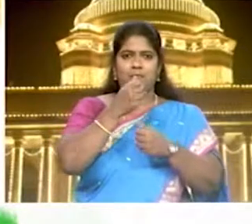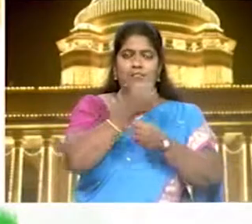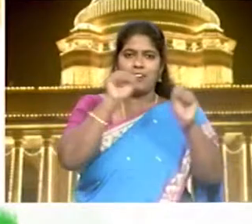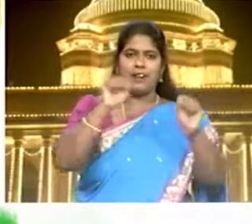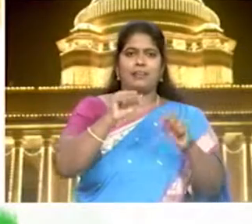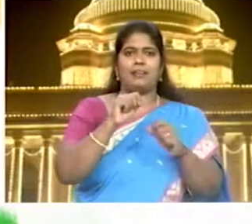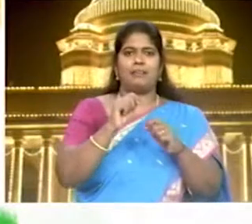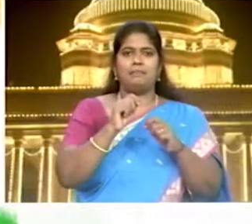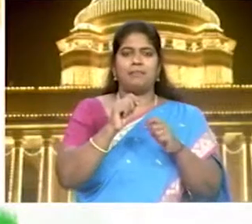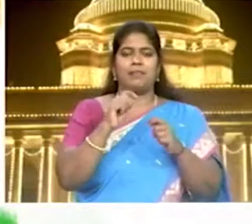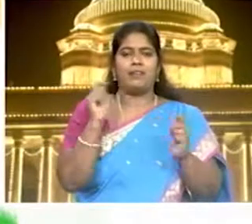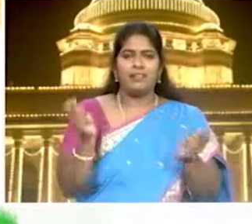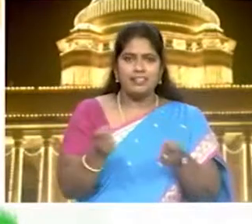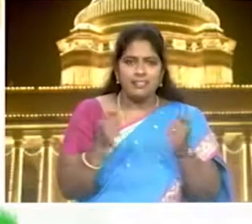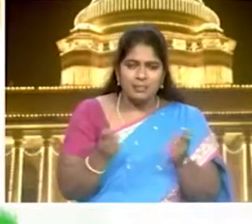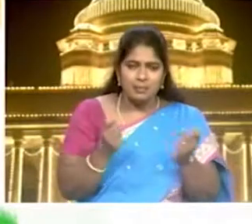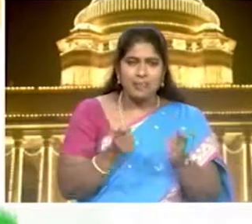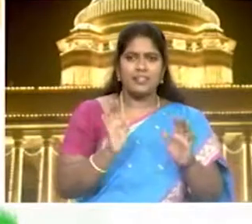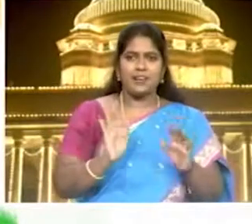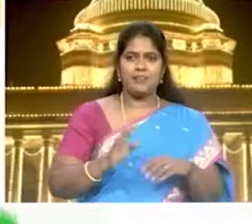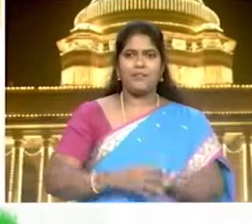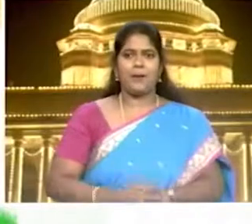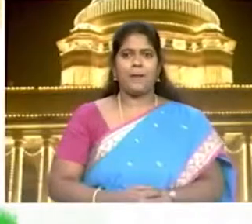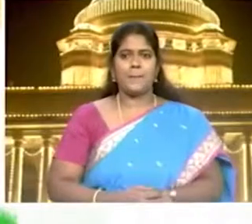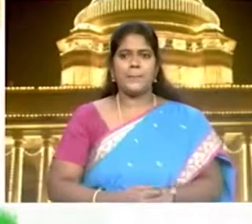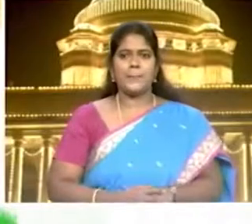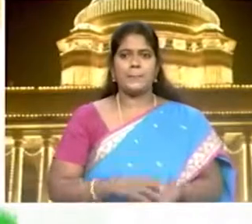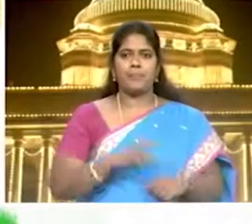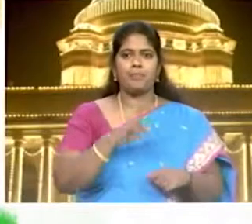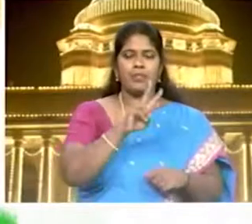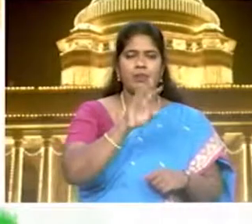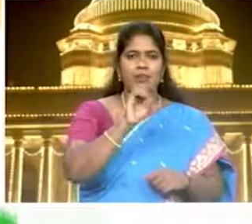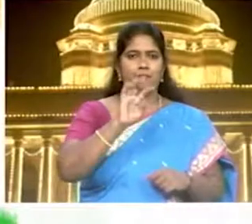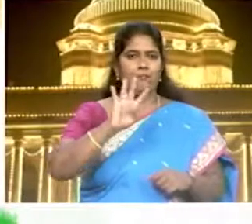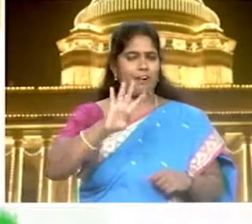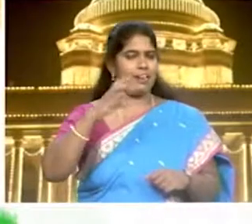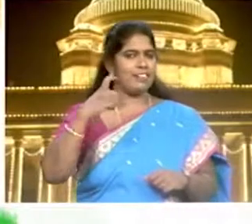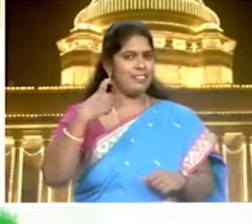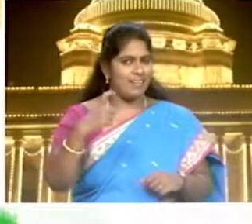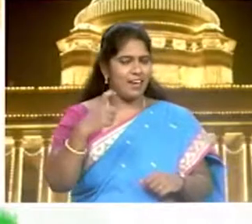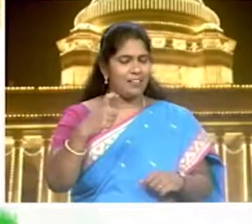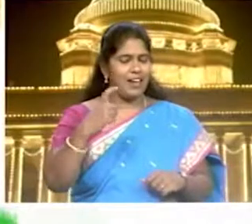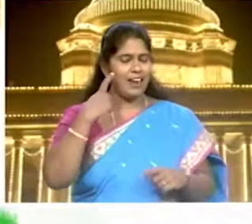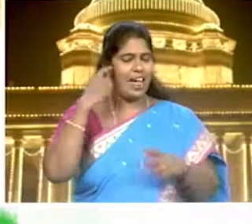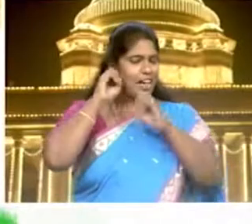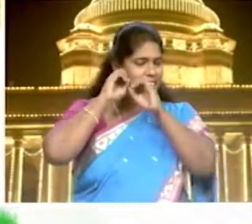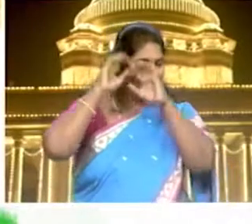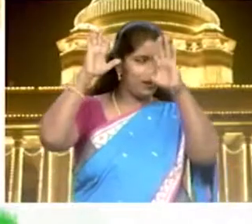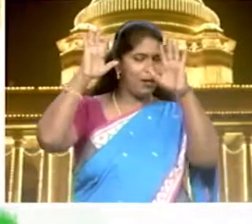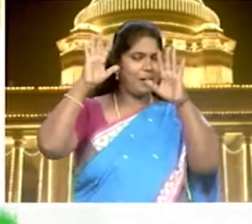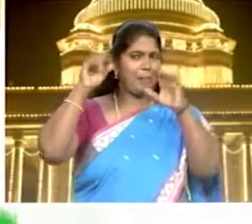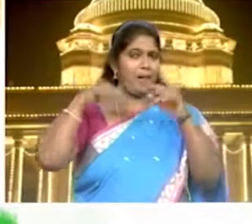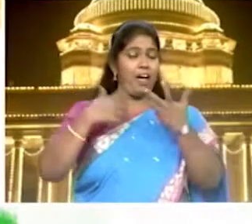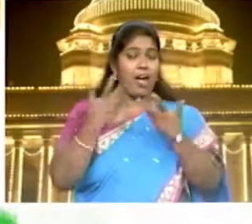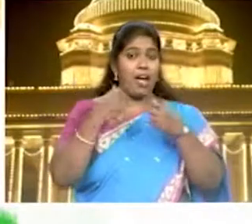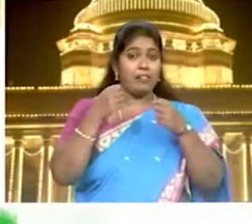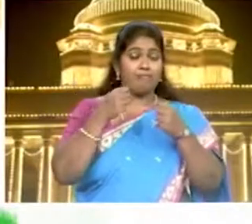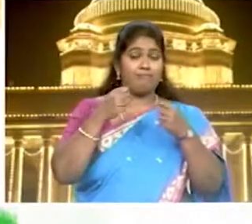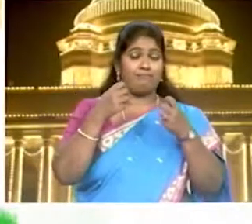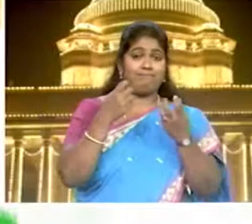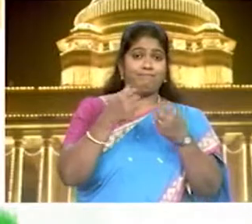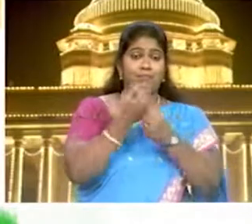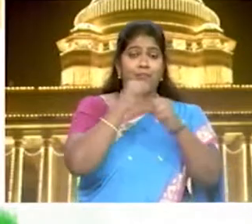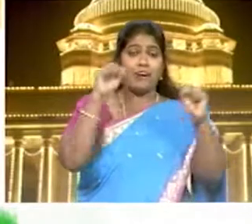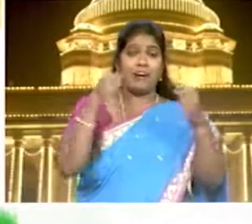year 2047, we will have fully realized the dreams of our freedom fighters. We will have given